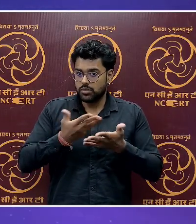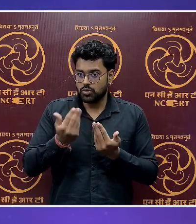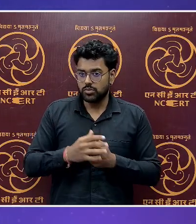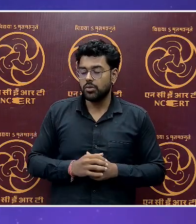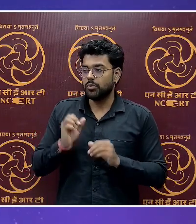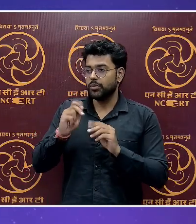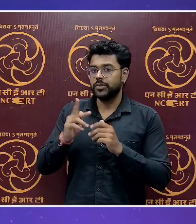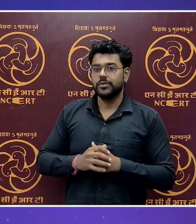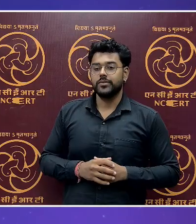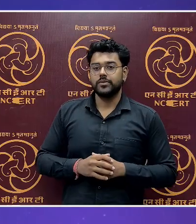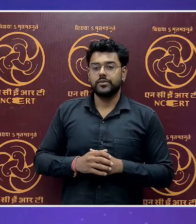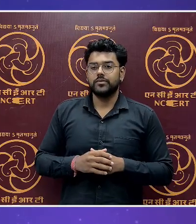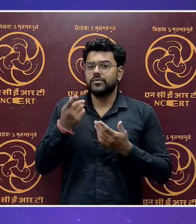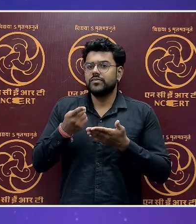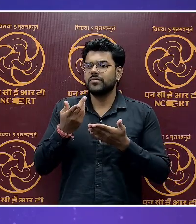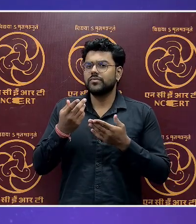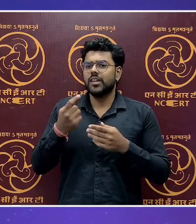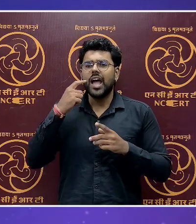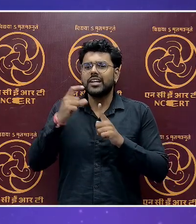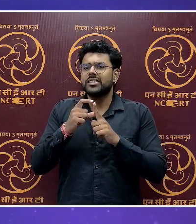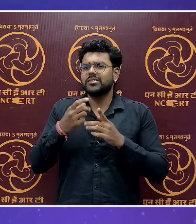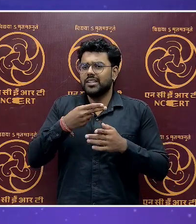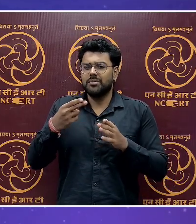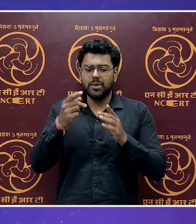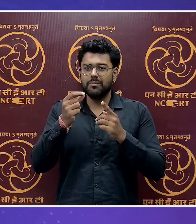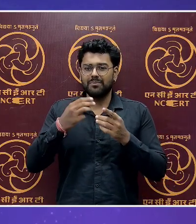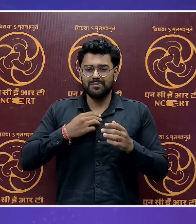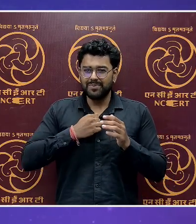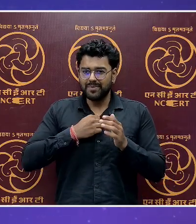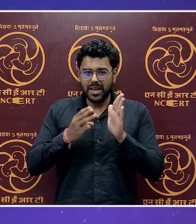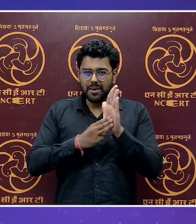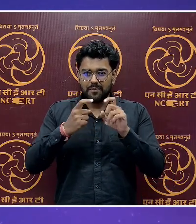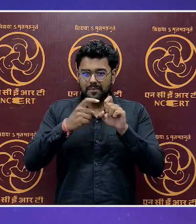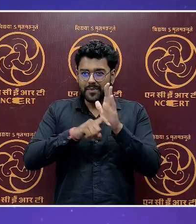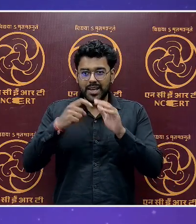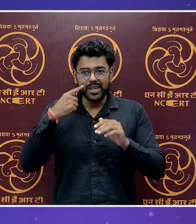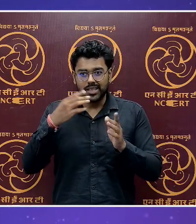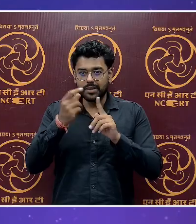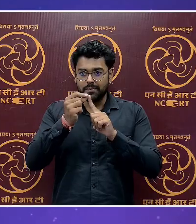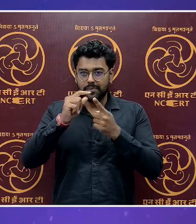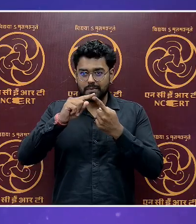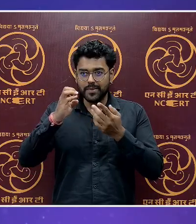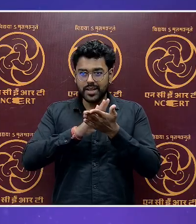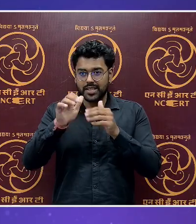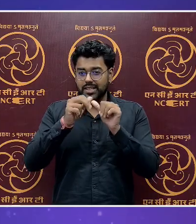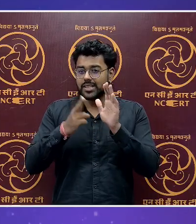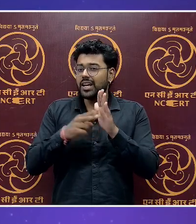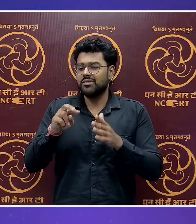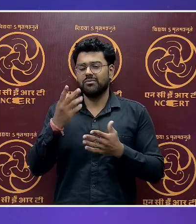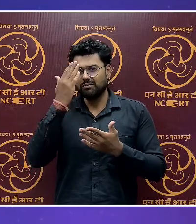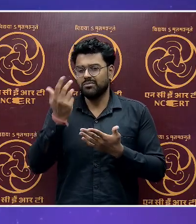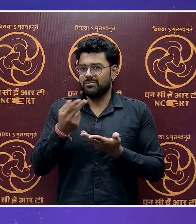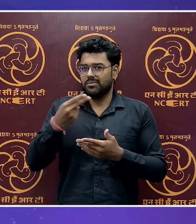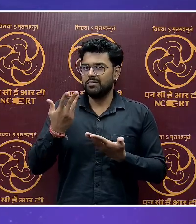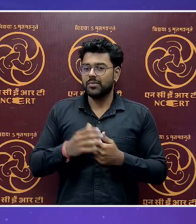I mean, okay, how about this name Meri Pehchan? How it came up? Okay, so ma'am, Meri Pehchan is a national single